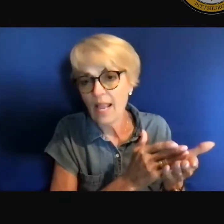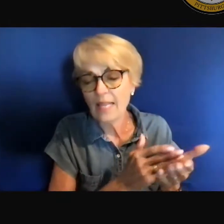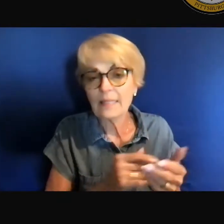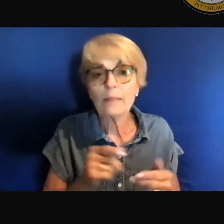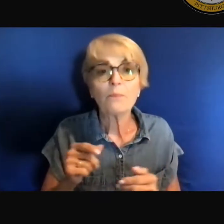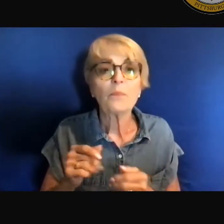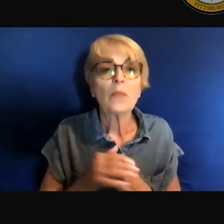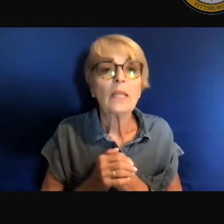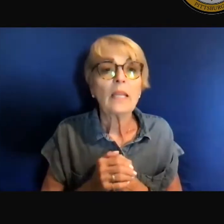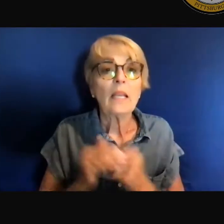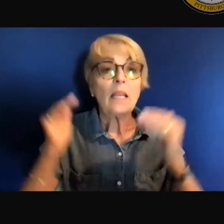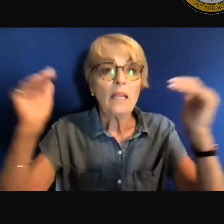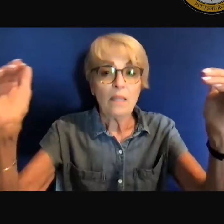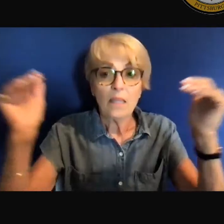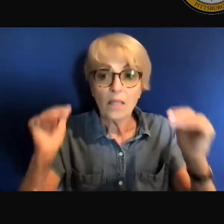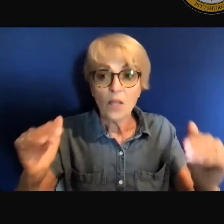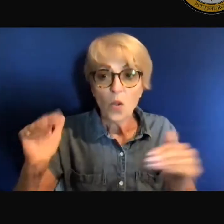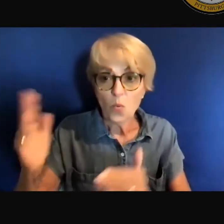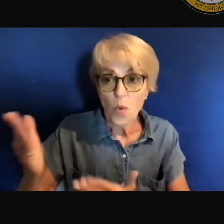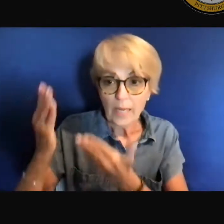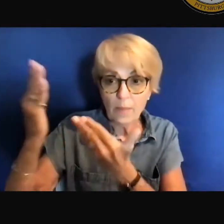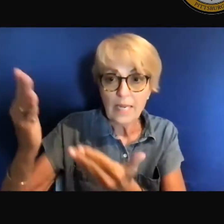Recommendation 2